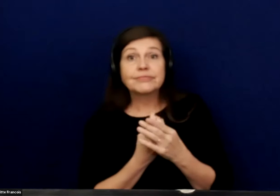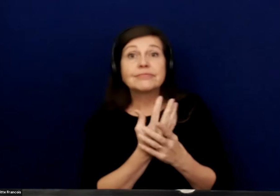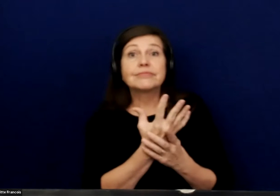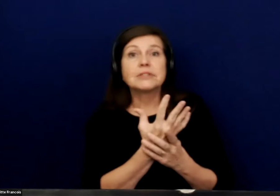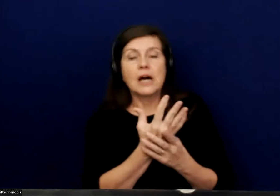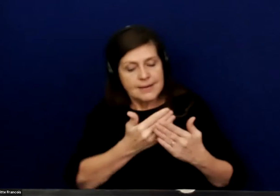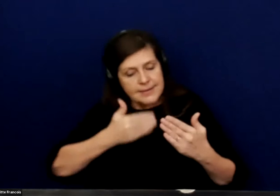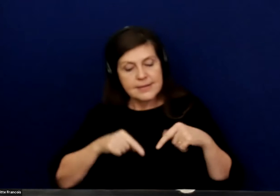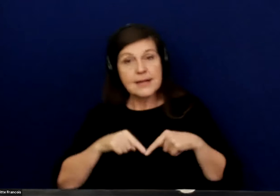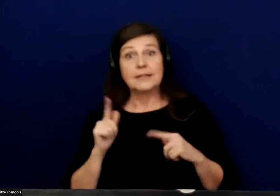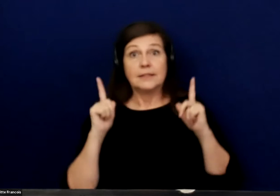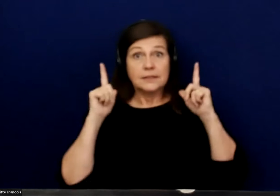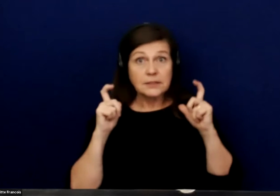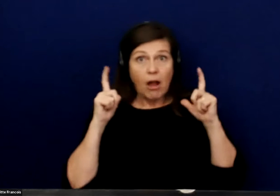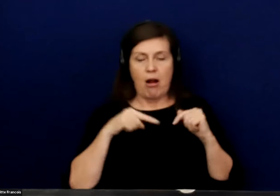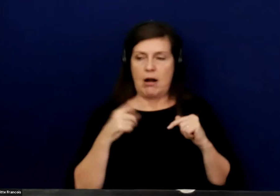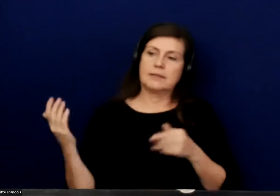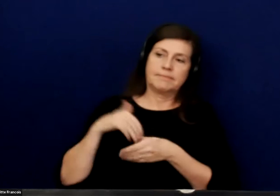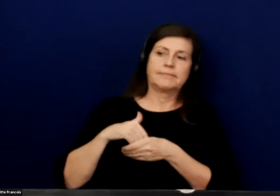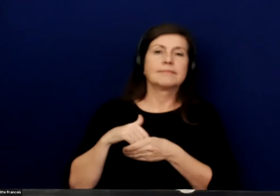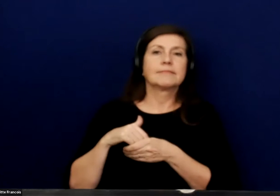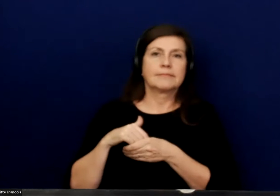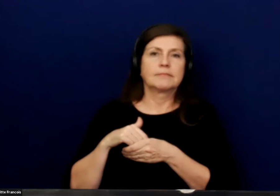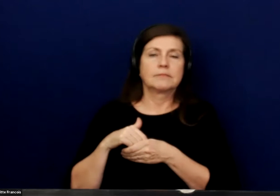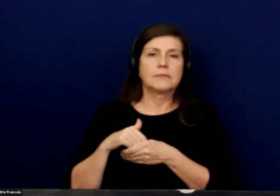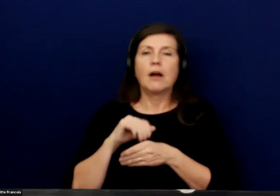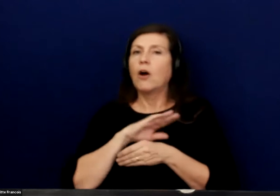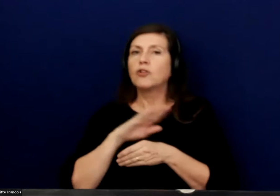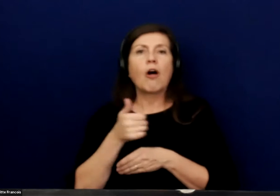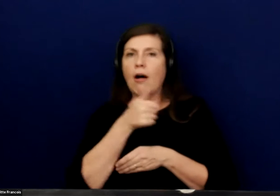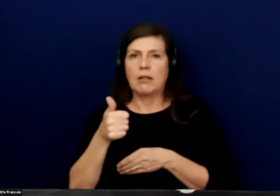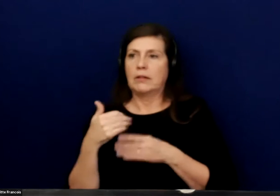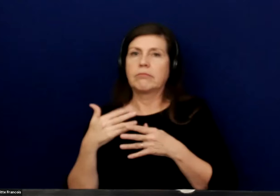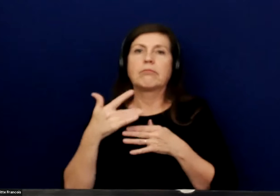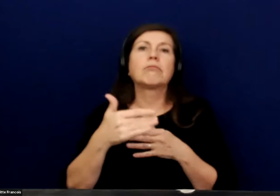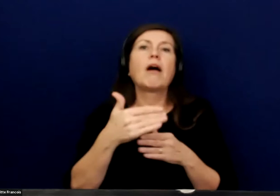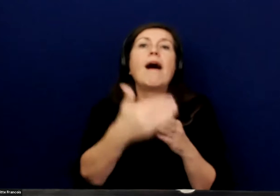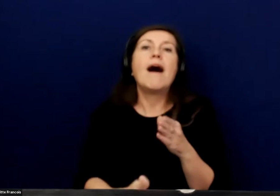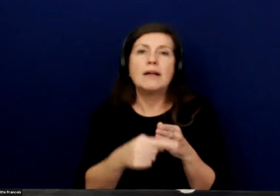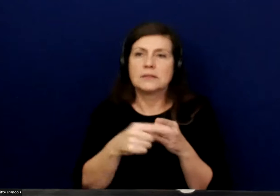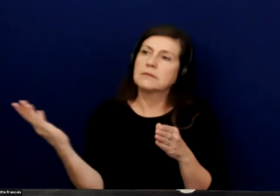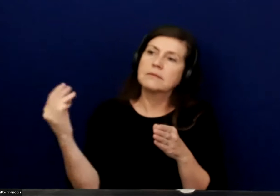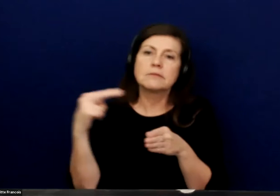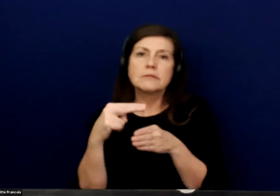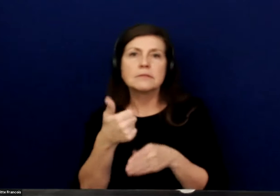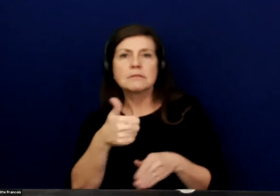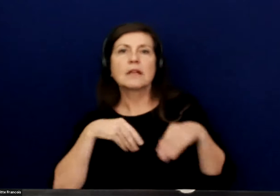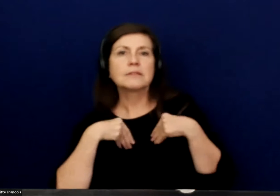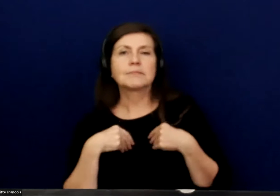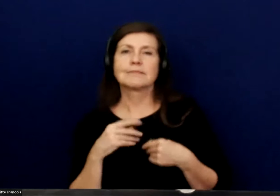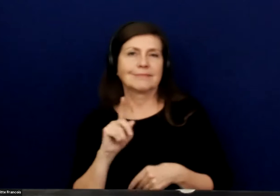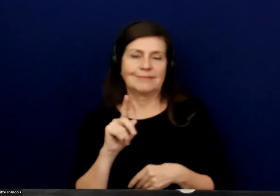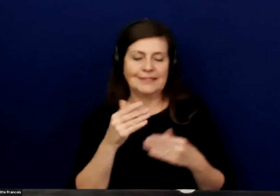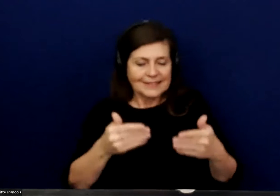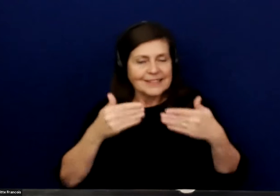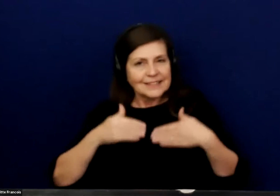that many companies or organizations involve them in the end of the process. And this is, of course, not good, but people should be